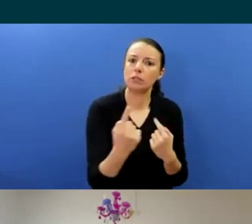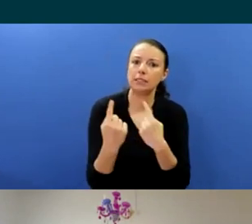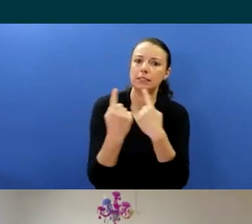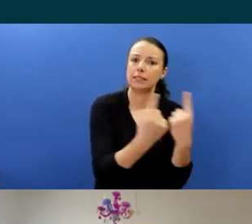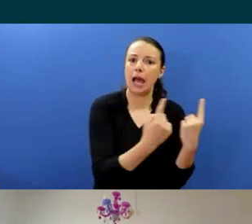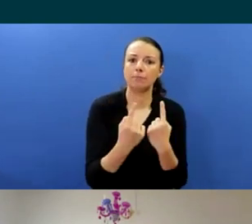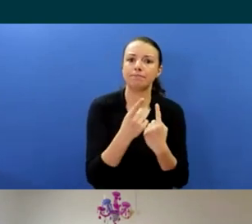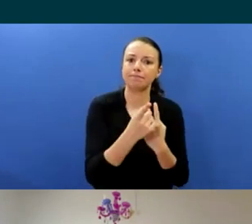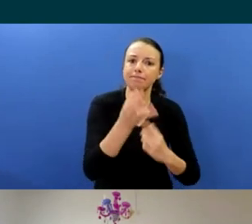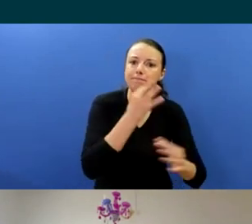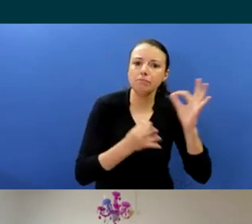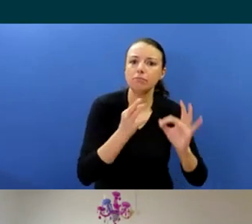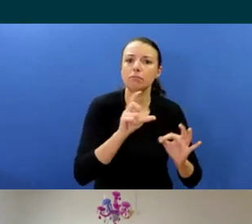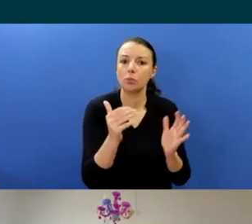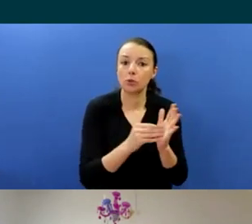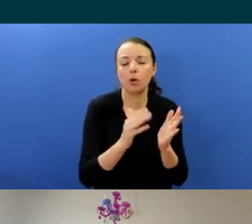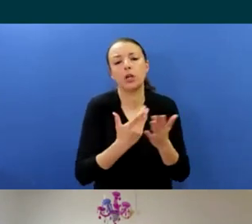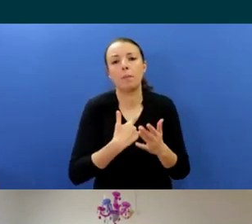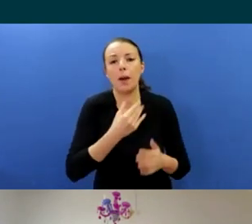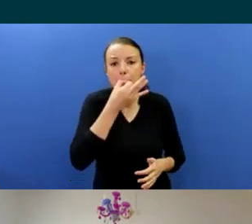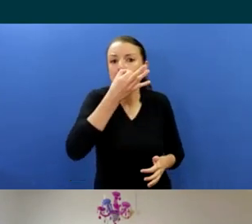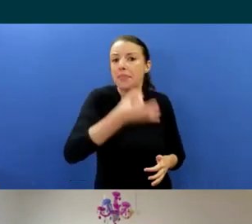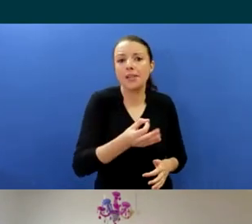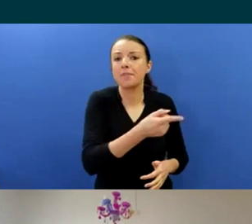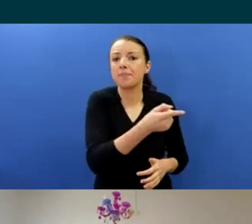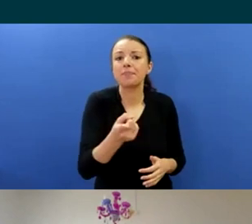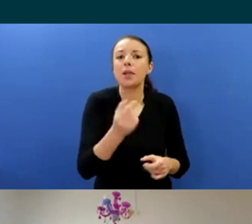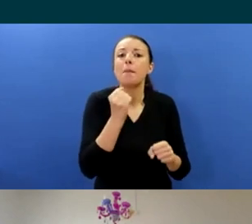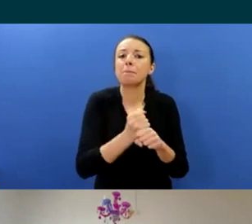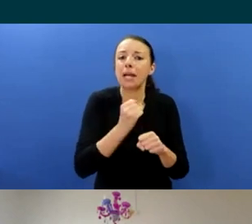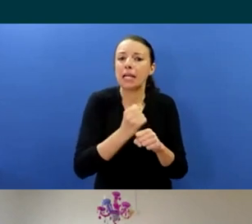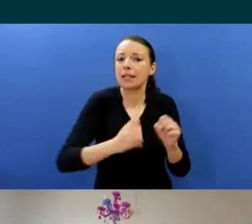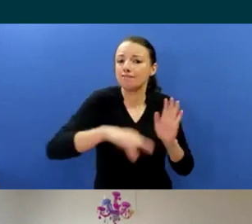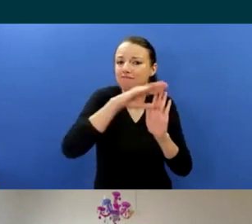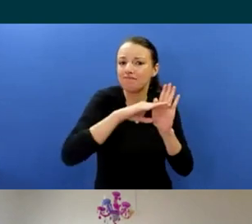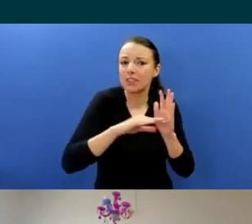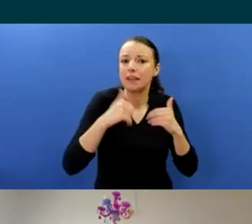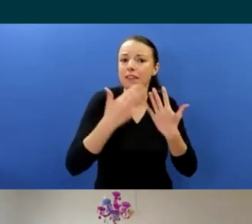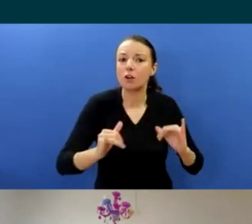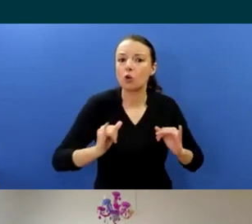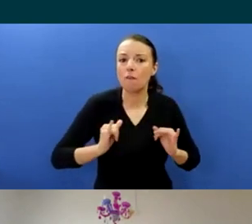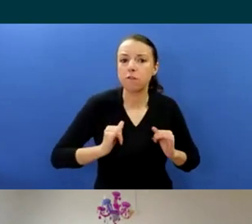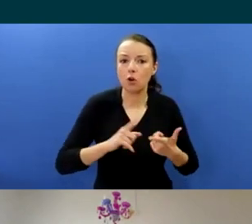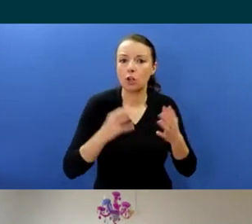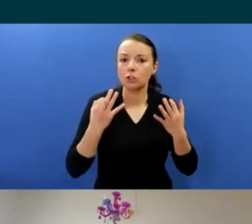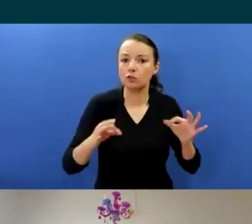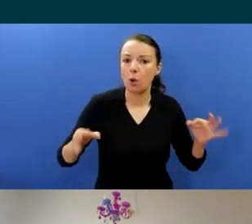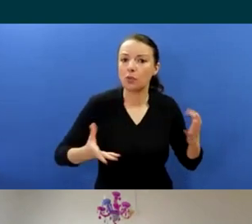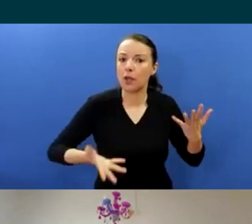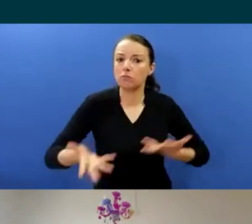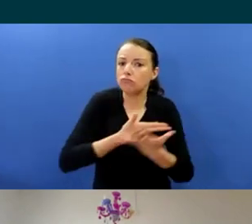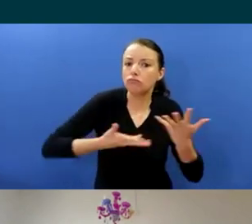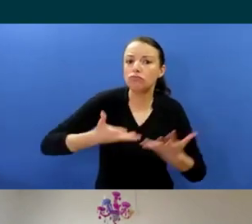be comfortable during the all sessions? These rules are also very important to manage